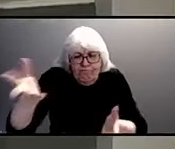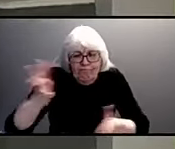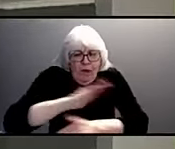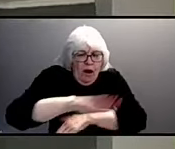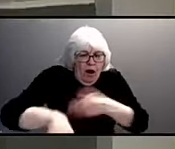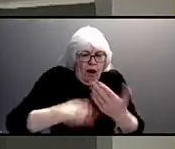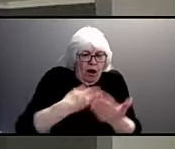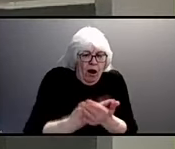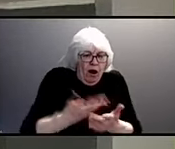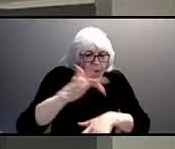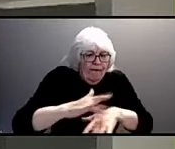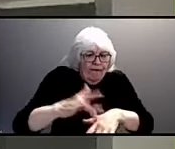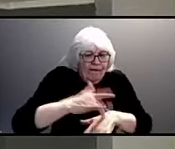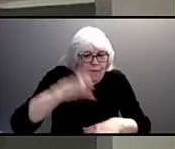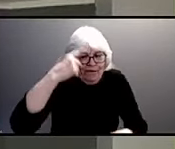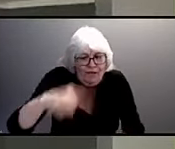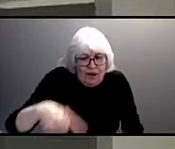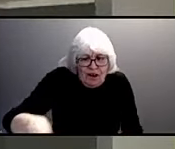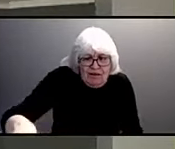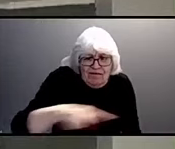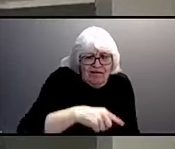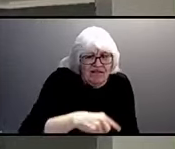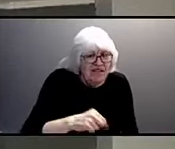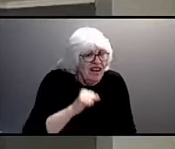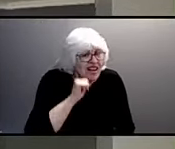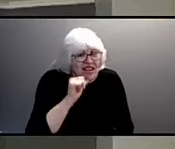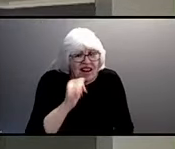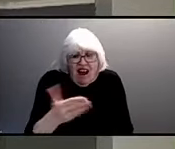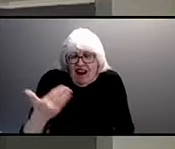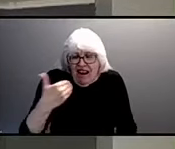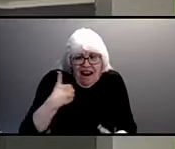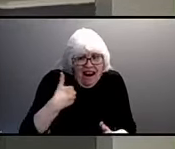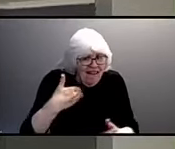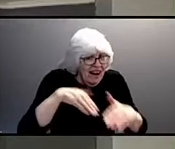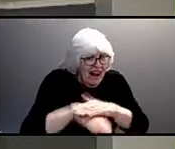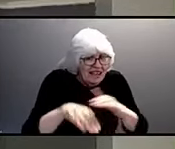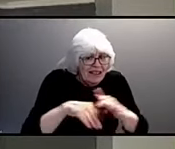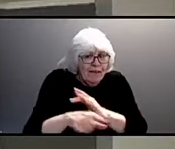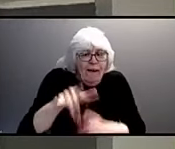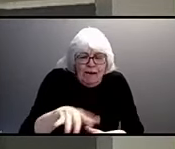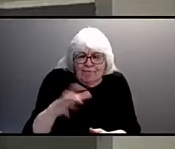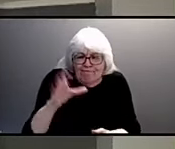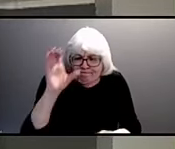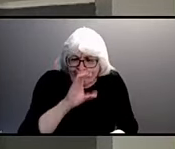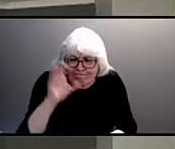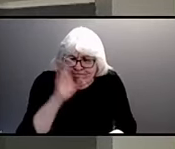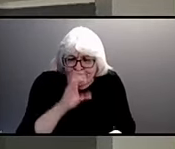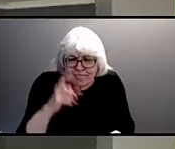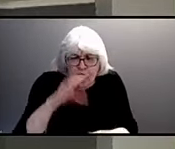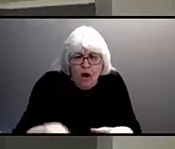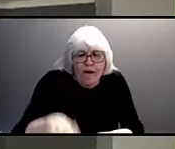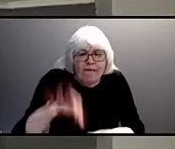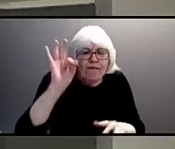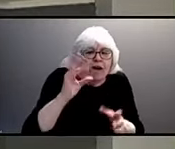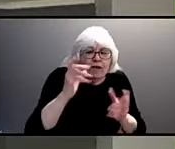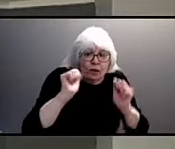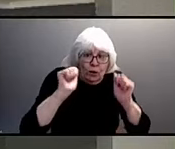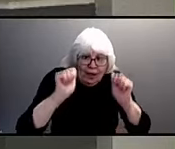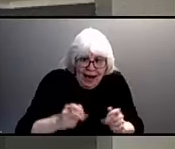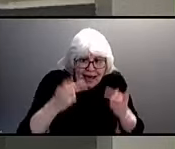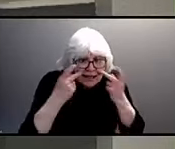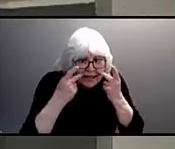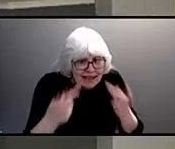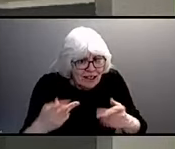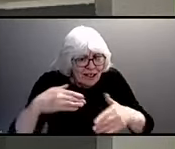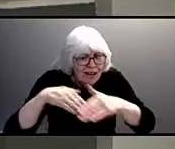access to the information, we try to find it. And obviously, as you can see from the reentry and recovery phase that we're in